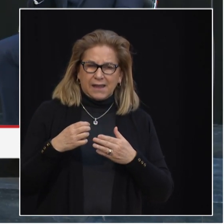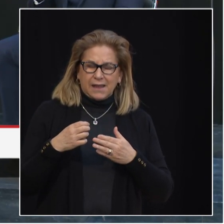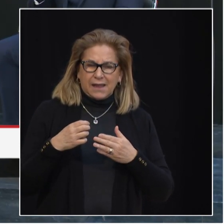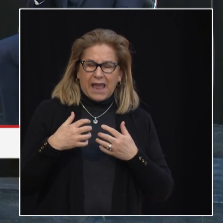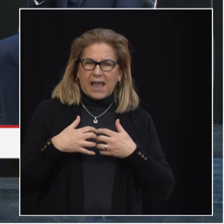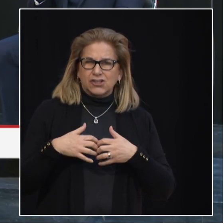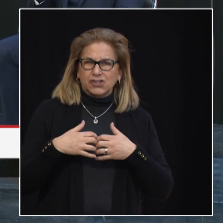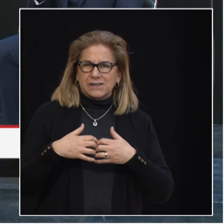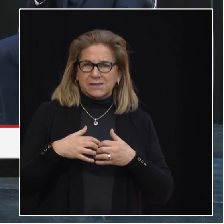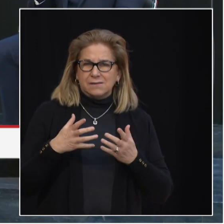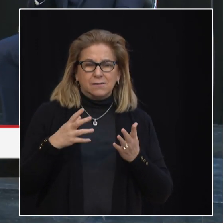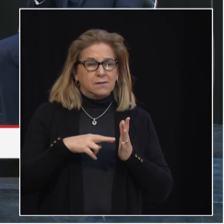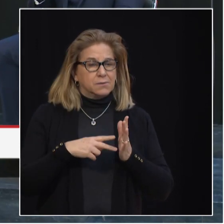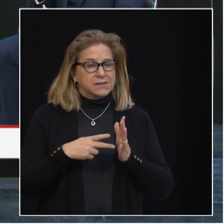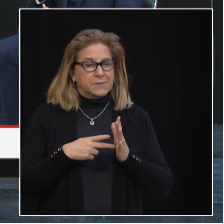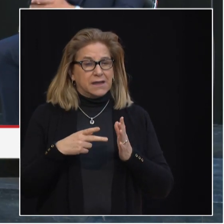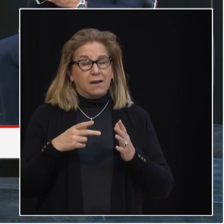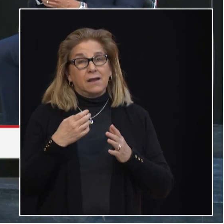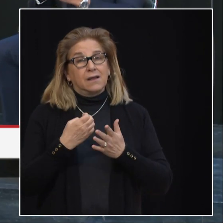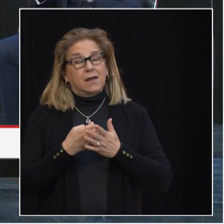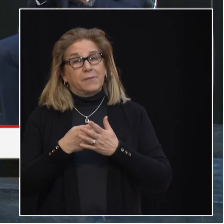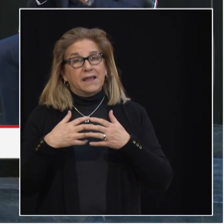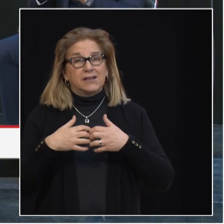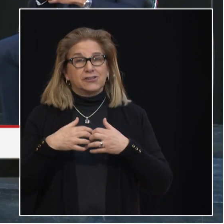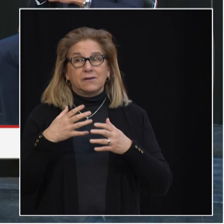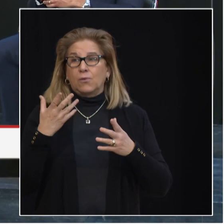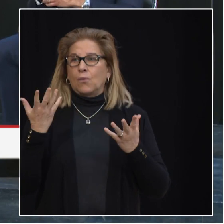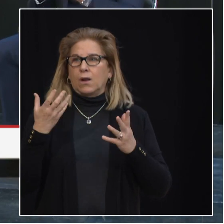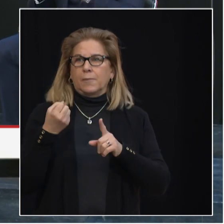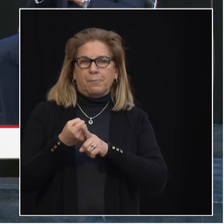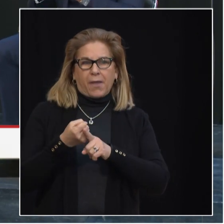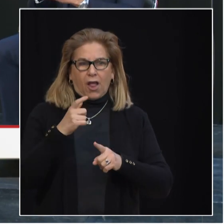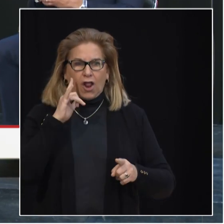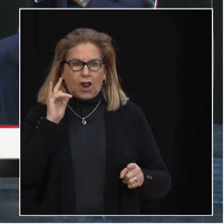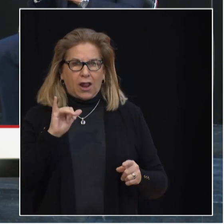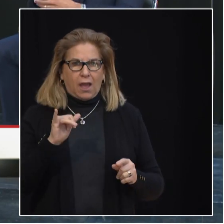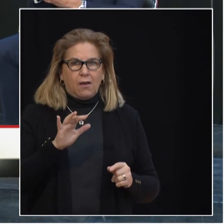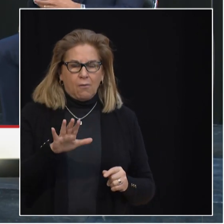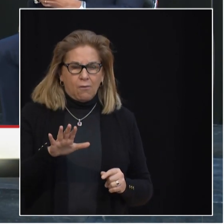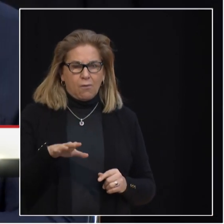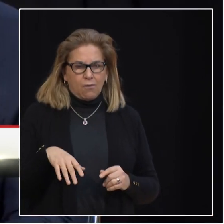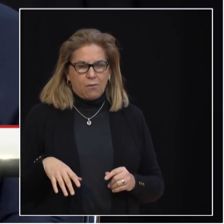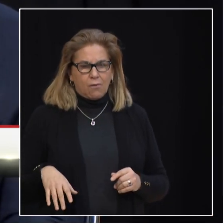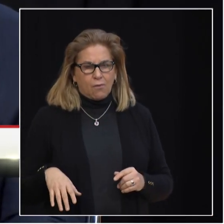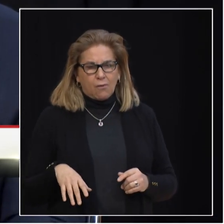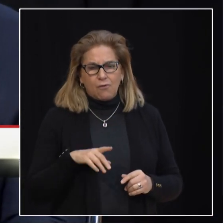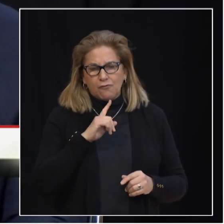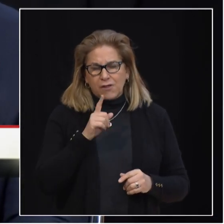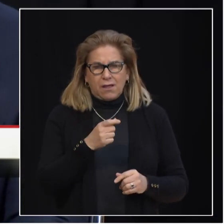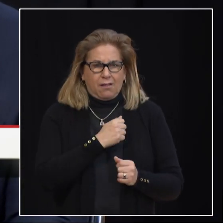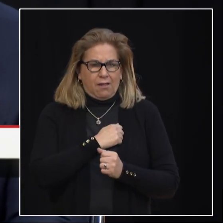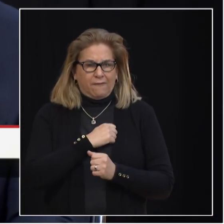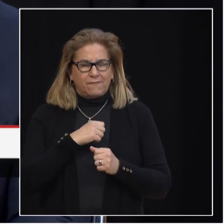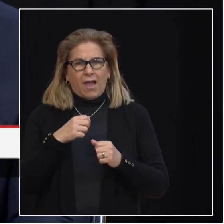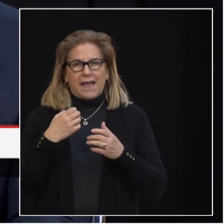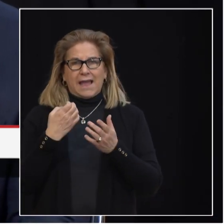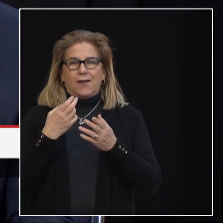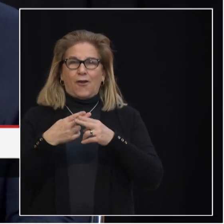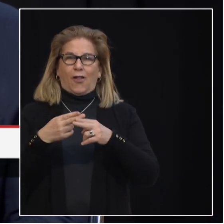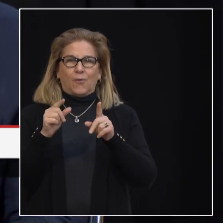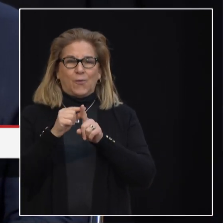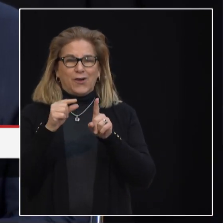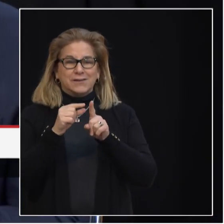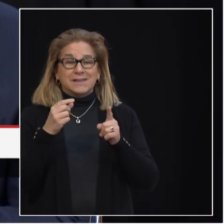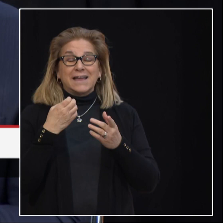good question, and it always excites me when I hear folks refer to downtown as the economic engine of the city, because it's